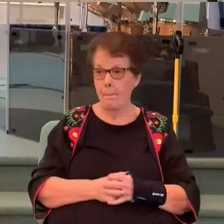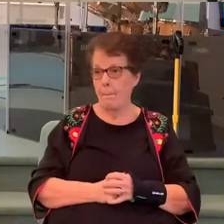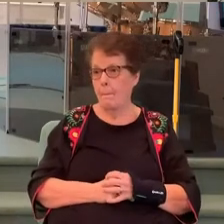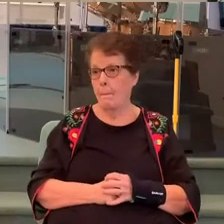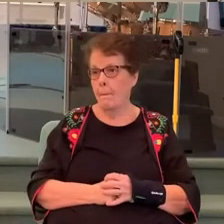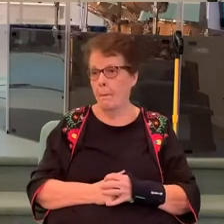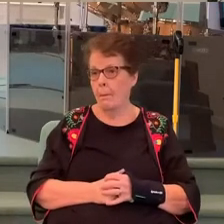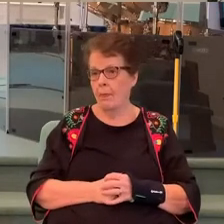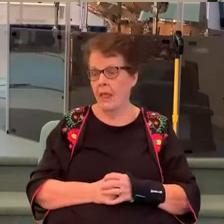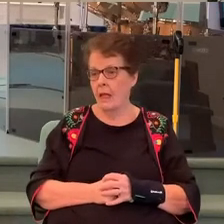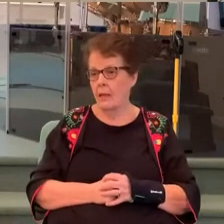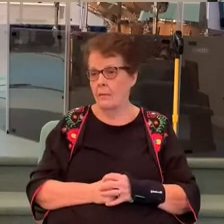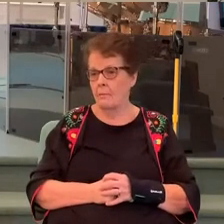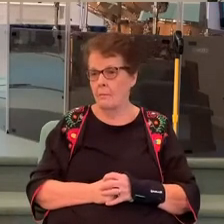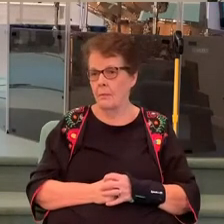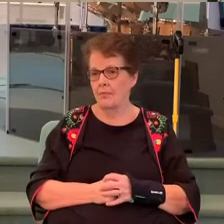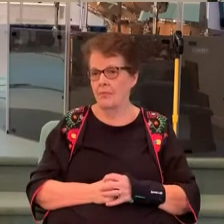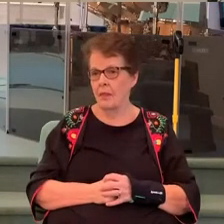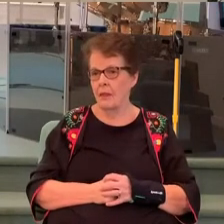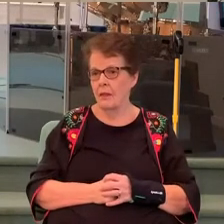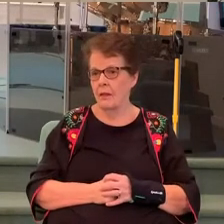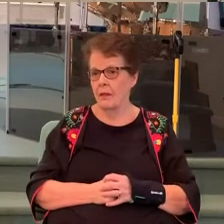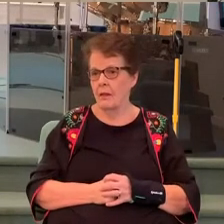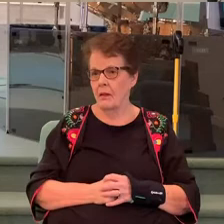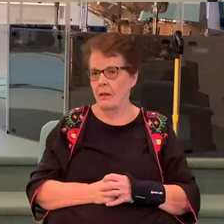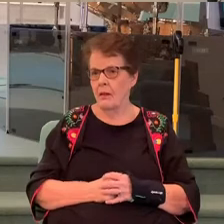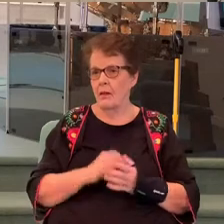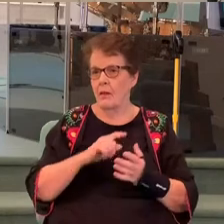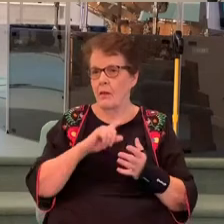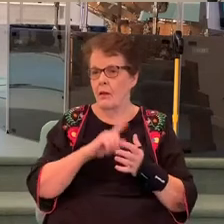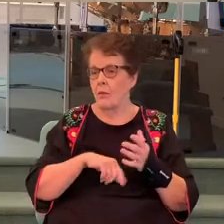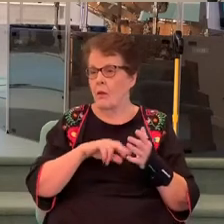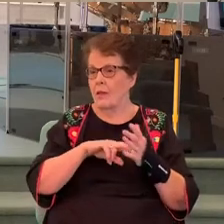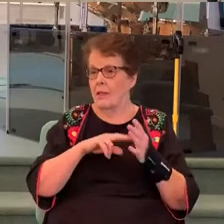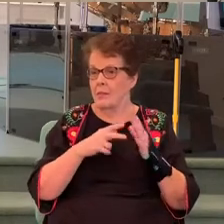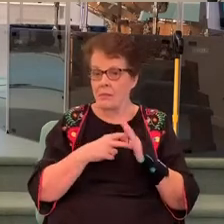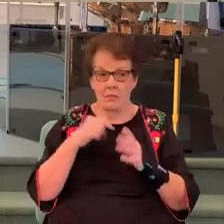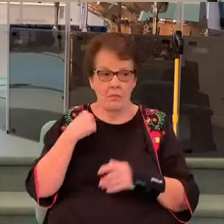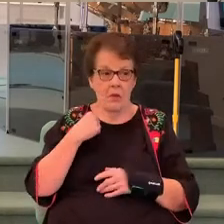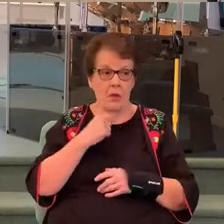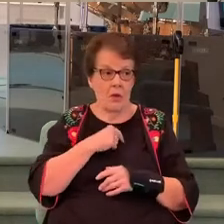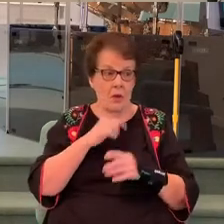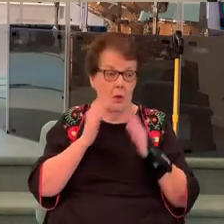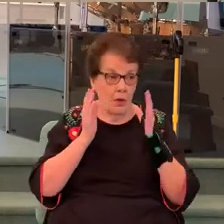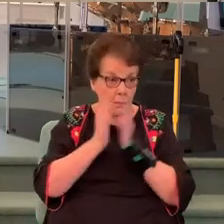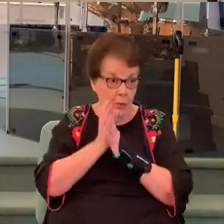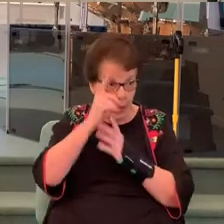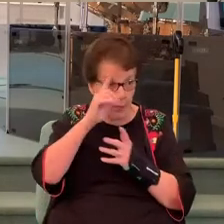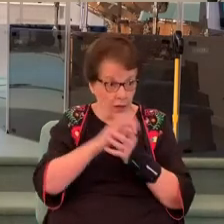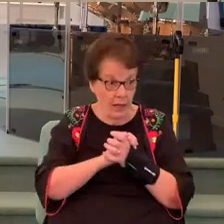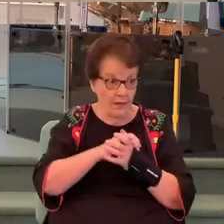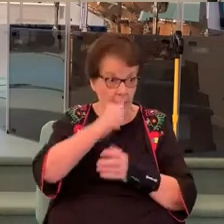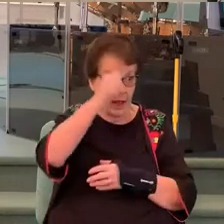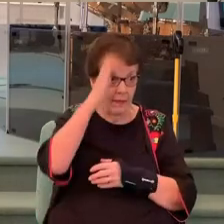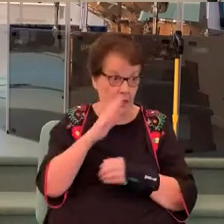The Lord will raise him up. Now what this means is we pray believing that God can do.